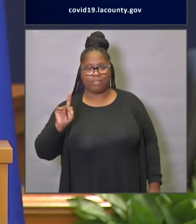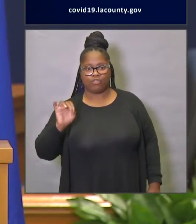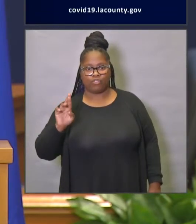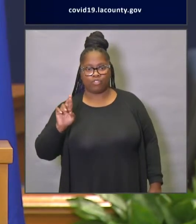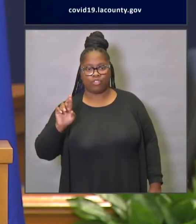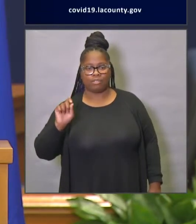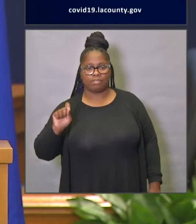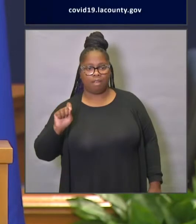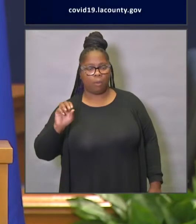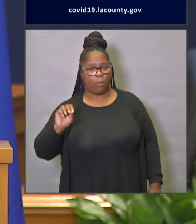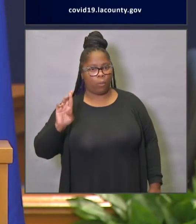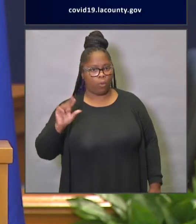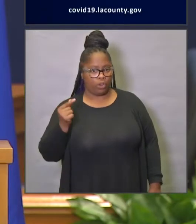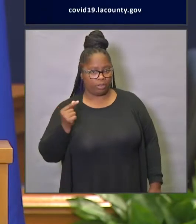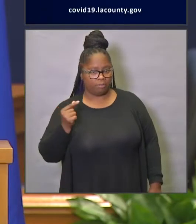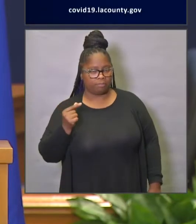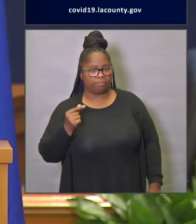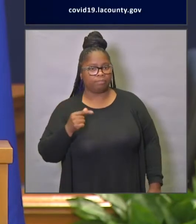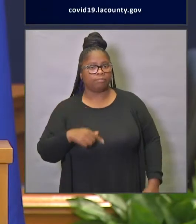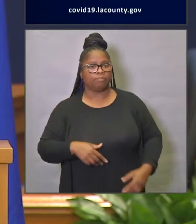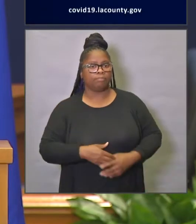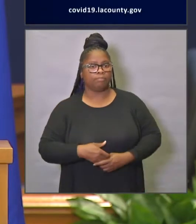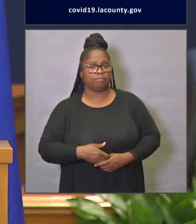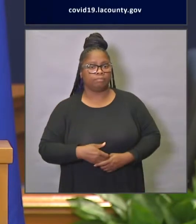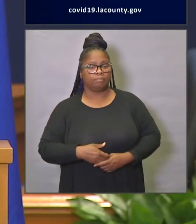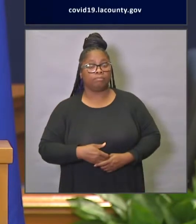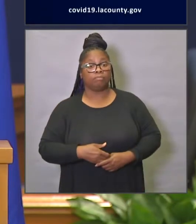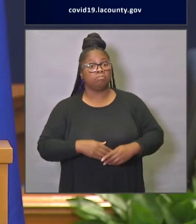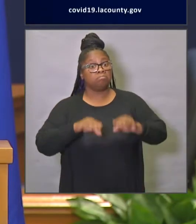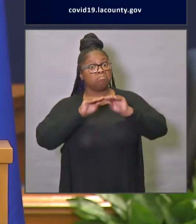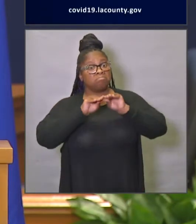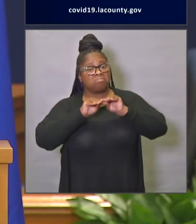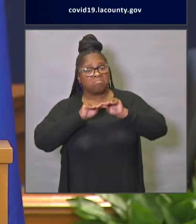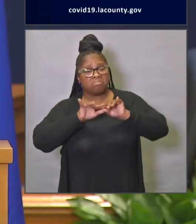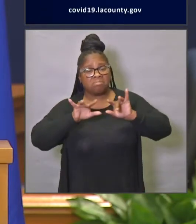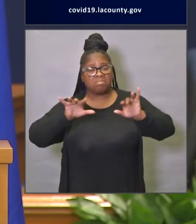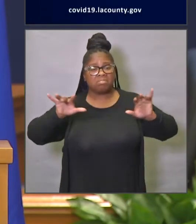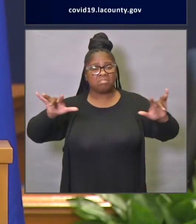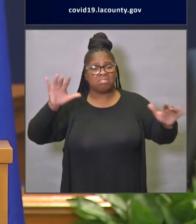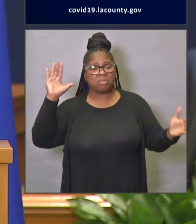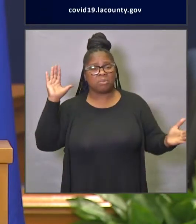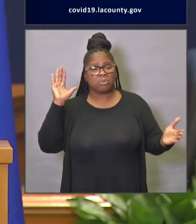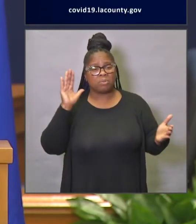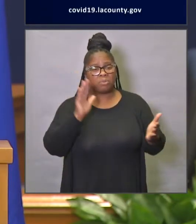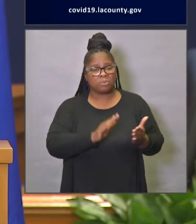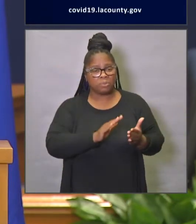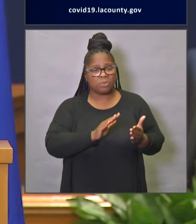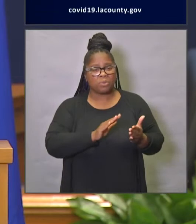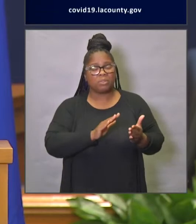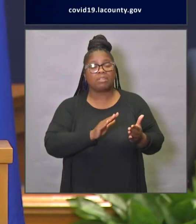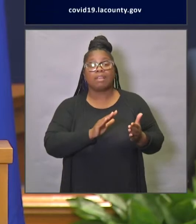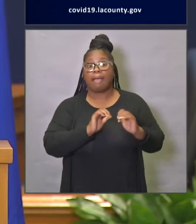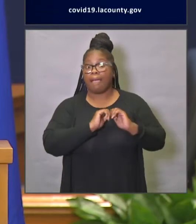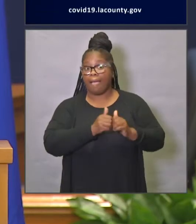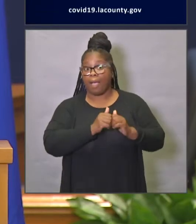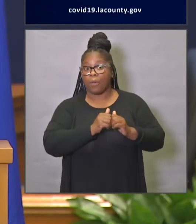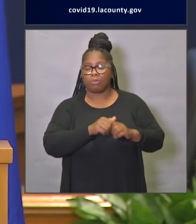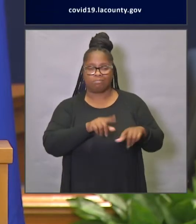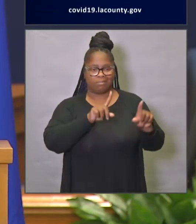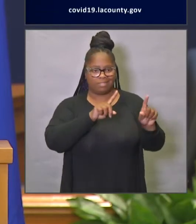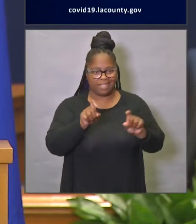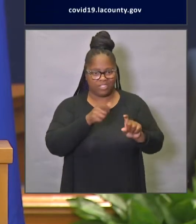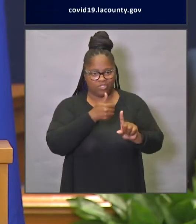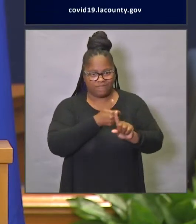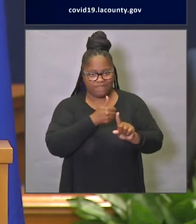And also remember that we slow the spread of COVID-19 whenever we get tested for COVID-19 if we have